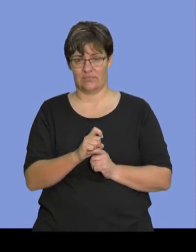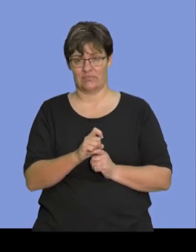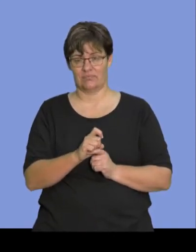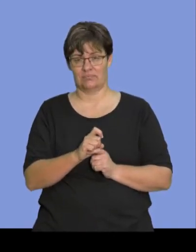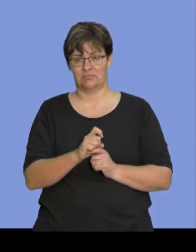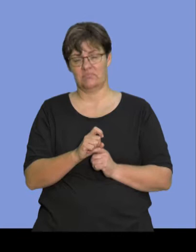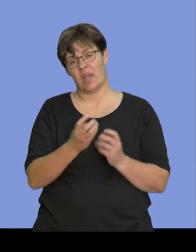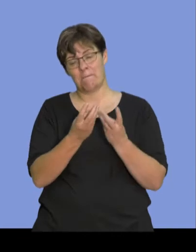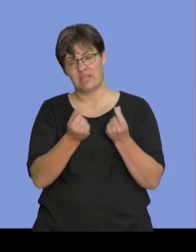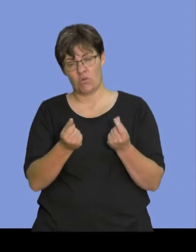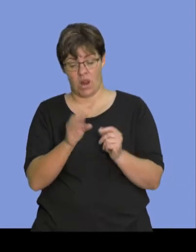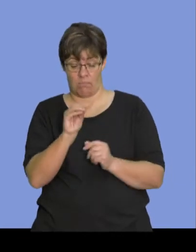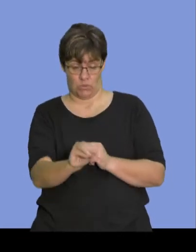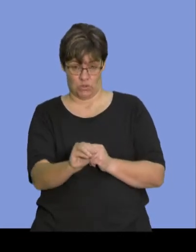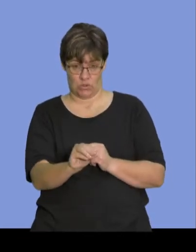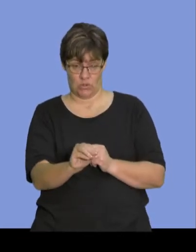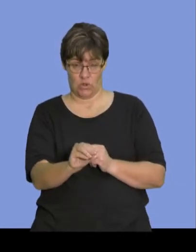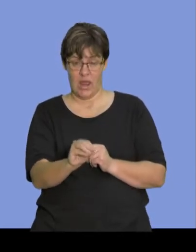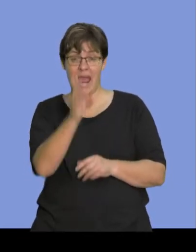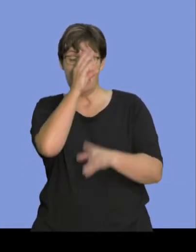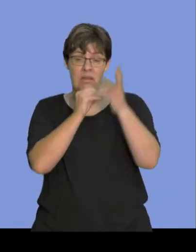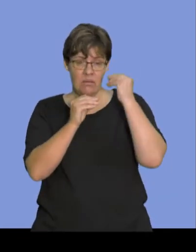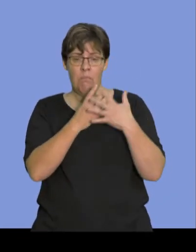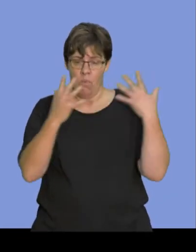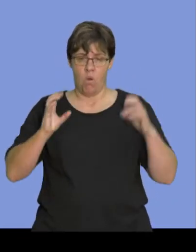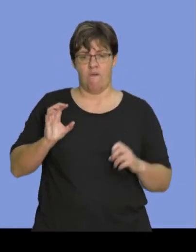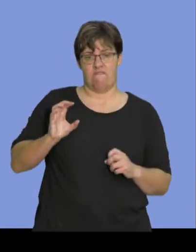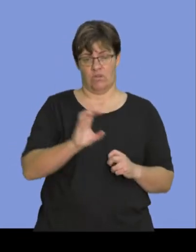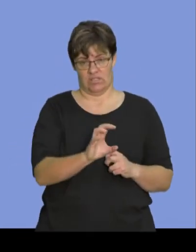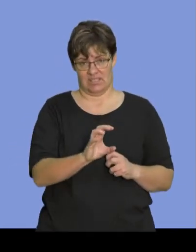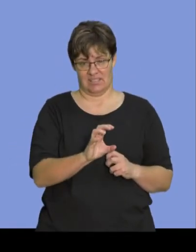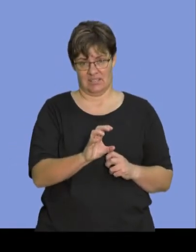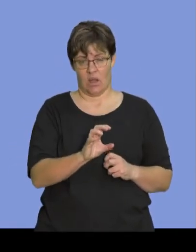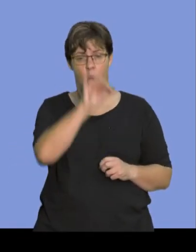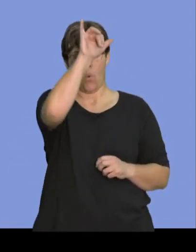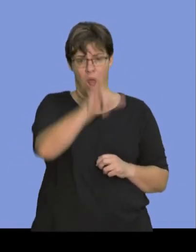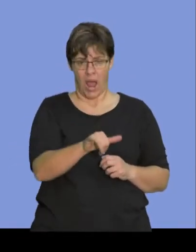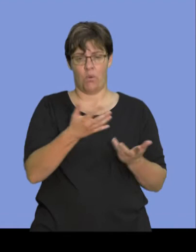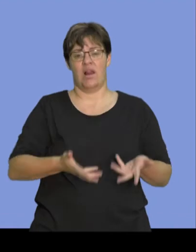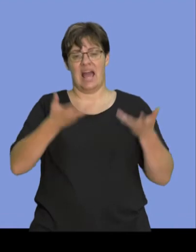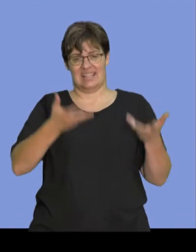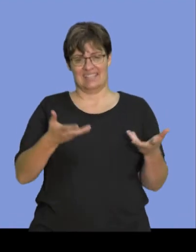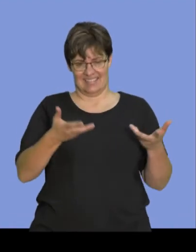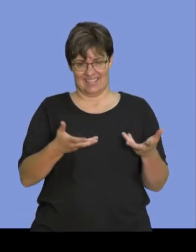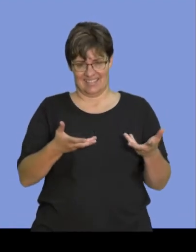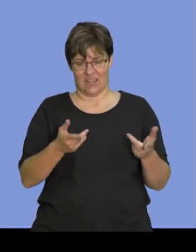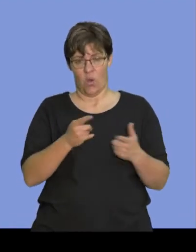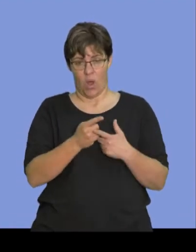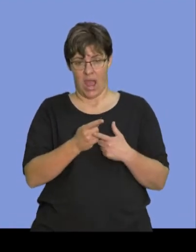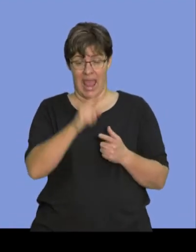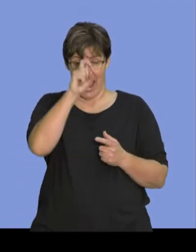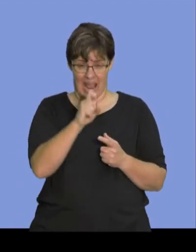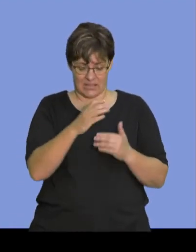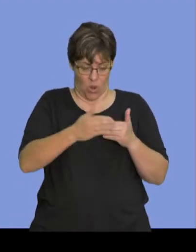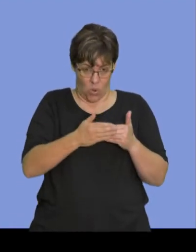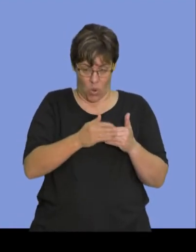place a magnetic material at point X, it experiences a greater force than at Y, because point X is closer to